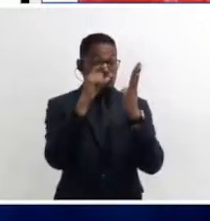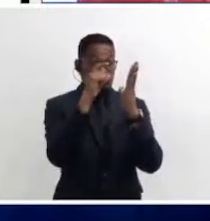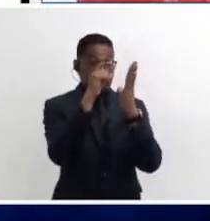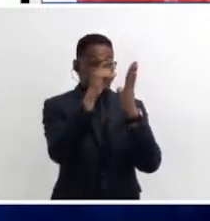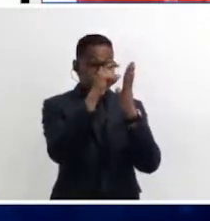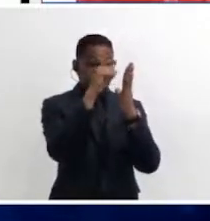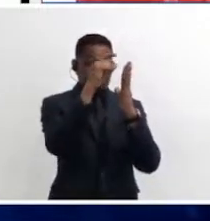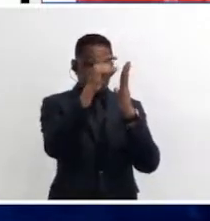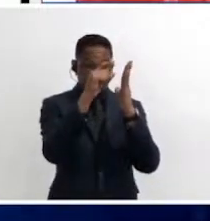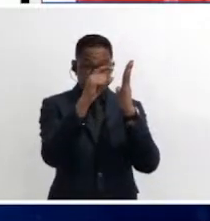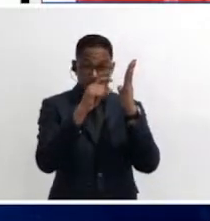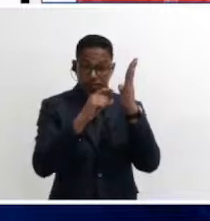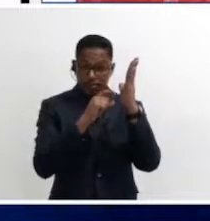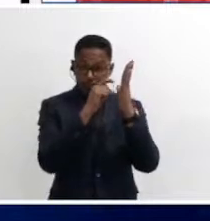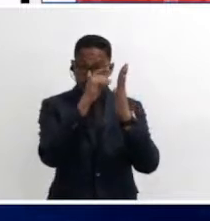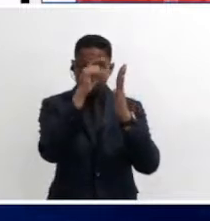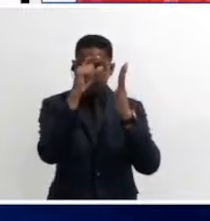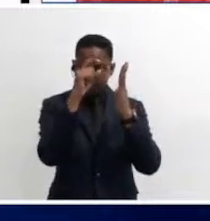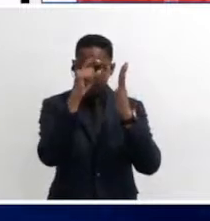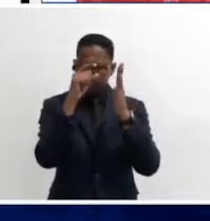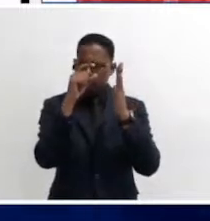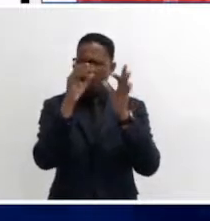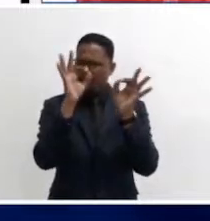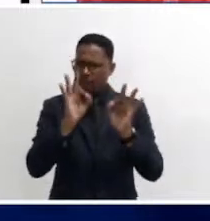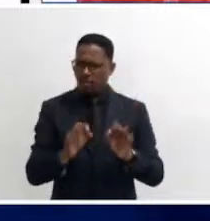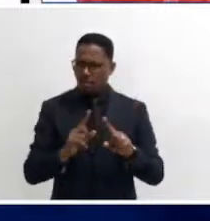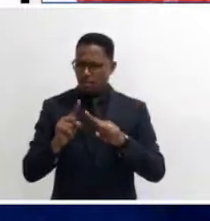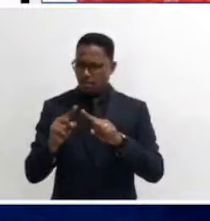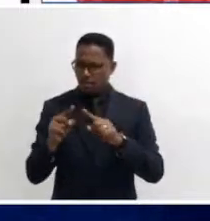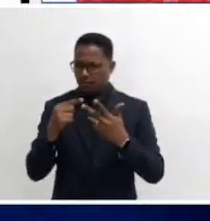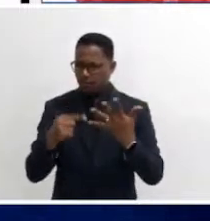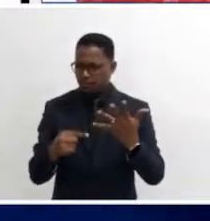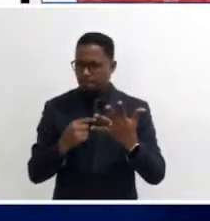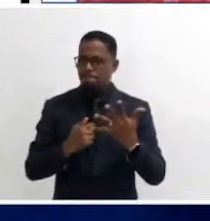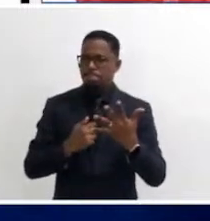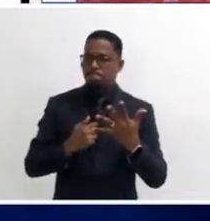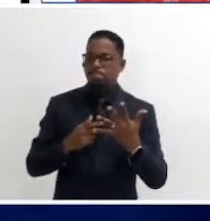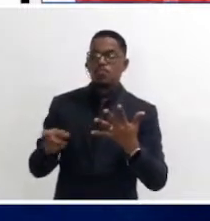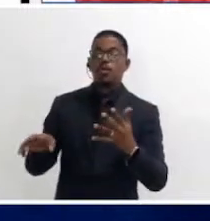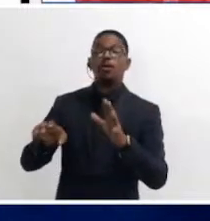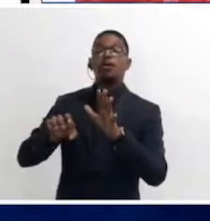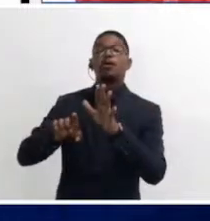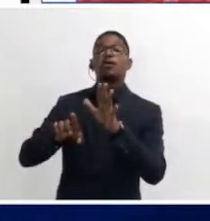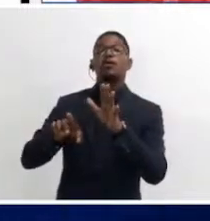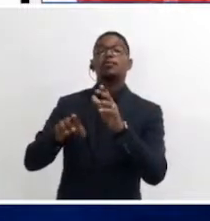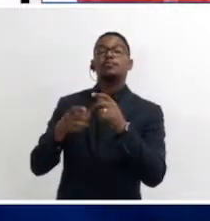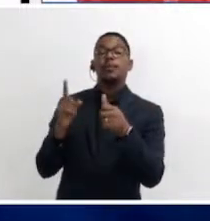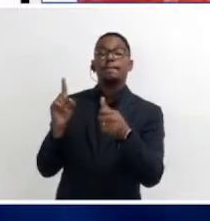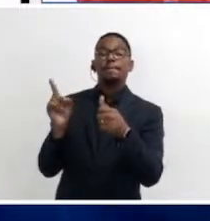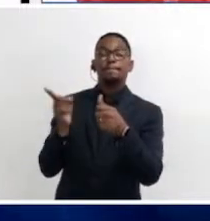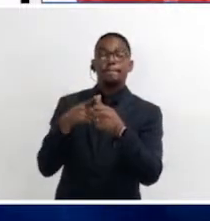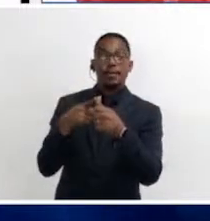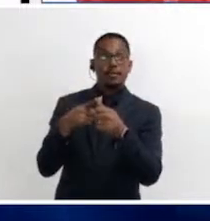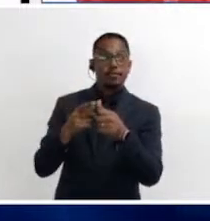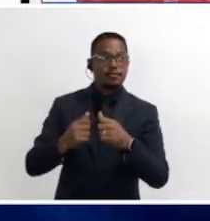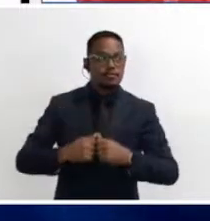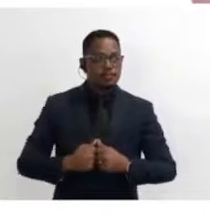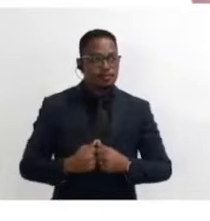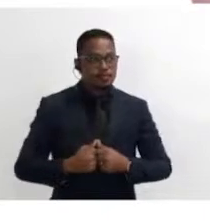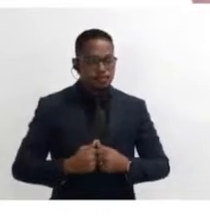Most often, the chips are designed with I/O cells. So these